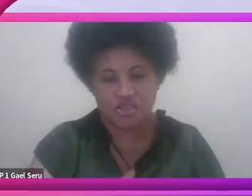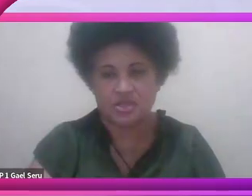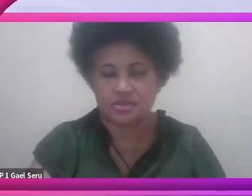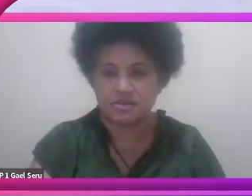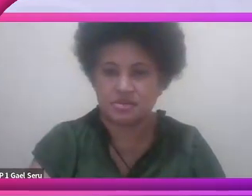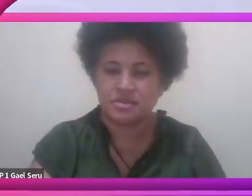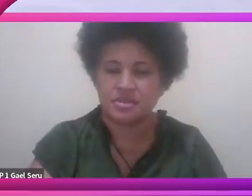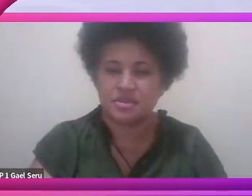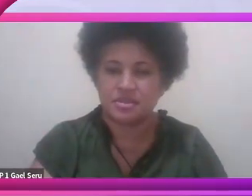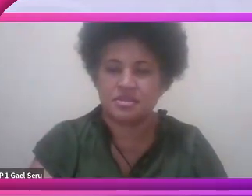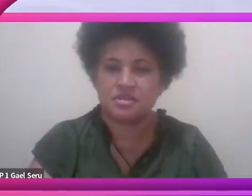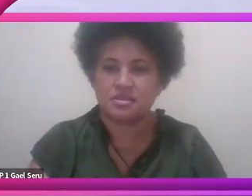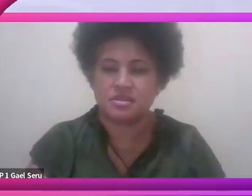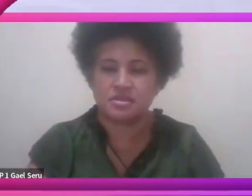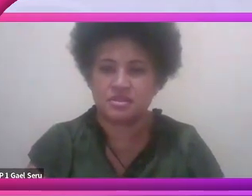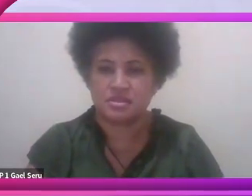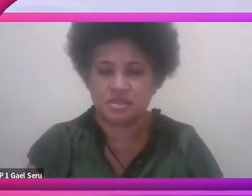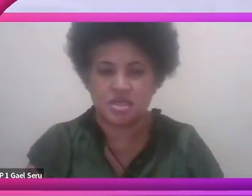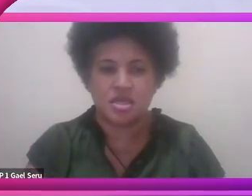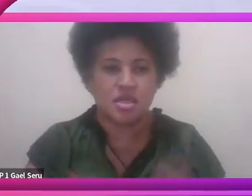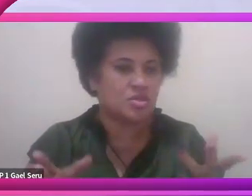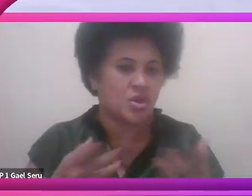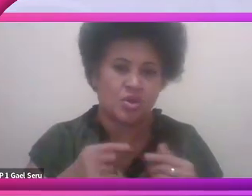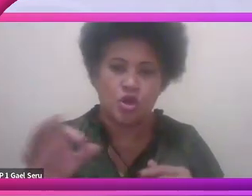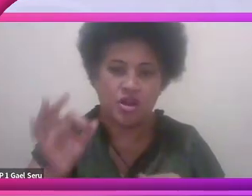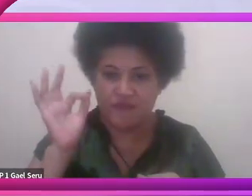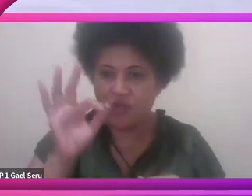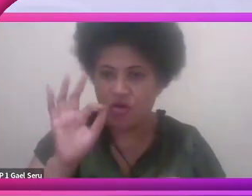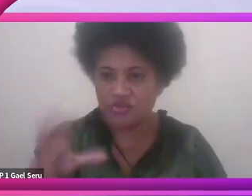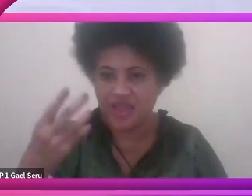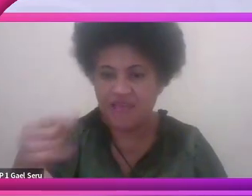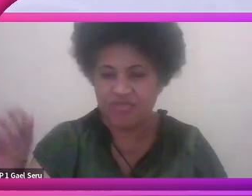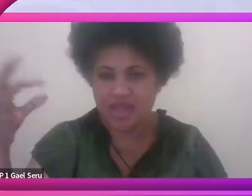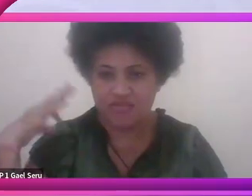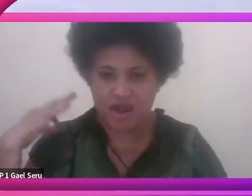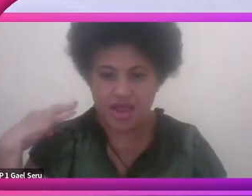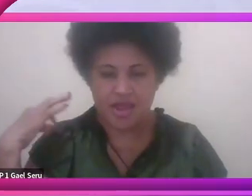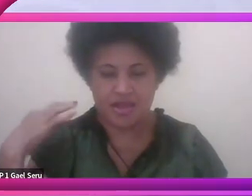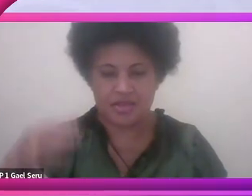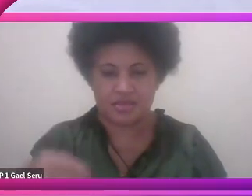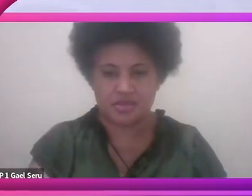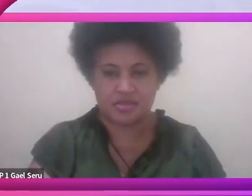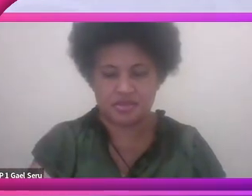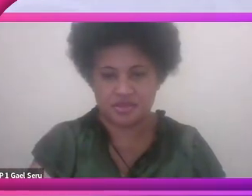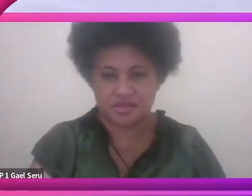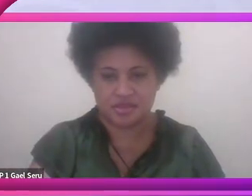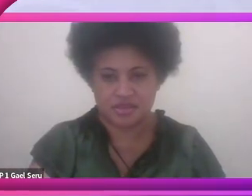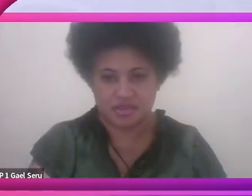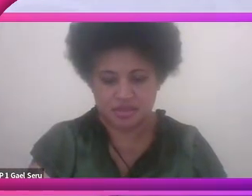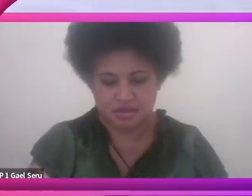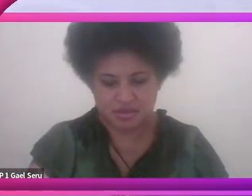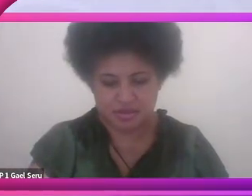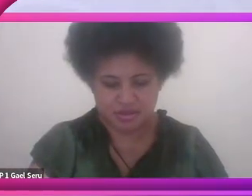force them, to voluntarily have a right to do that as well. Then the question that